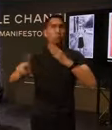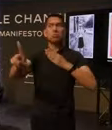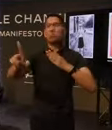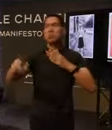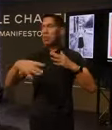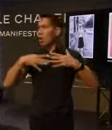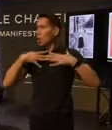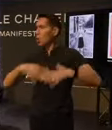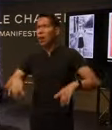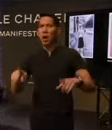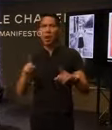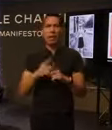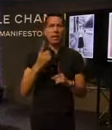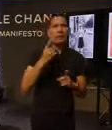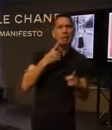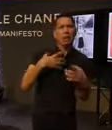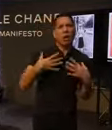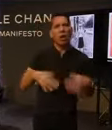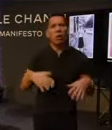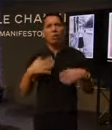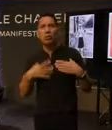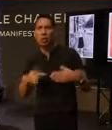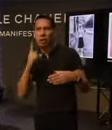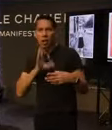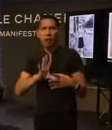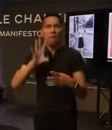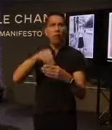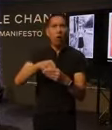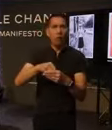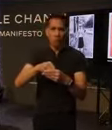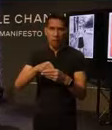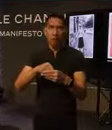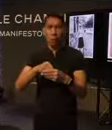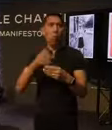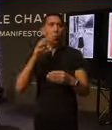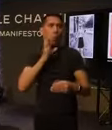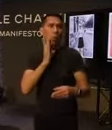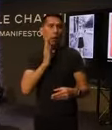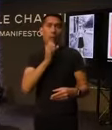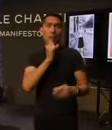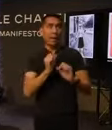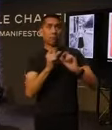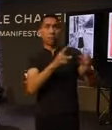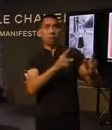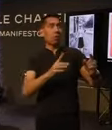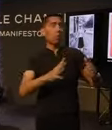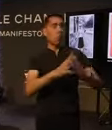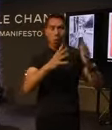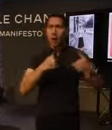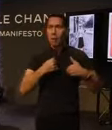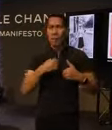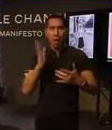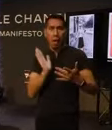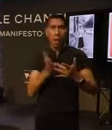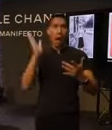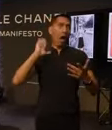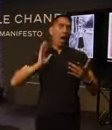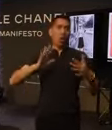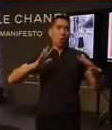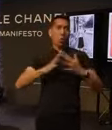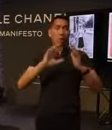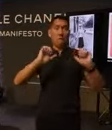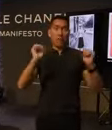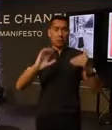much more practical garments to participate in the war effort. And then suddenly the war ended and they were expected to just go back to